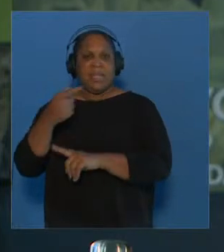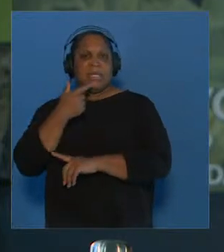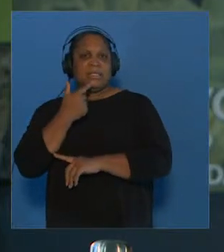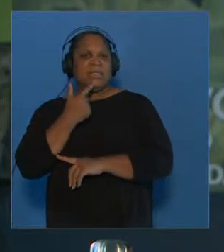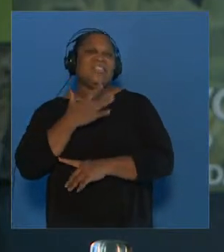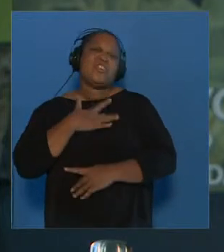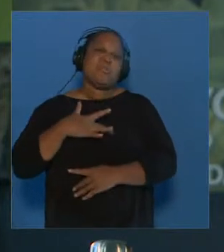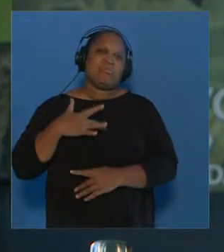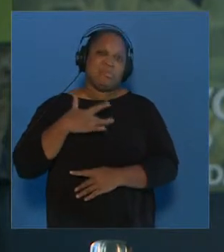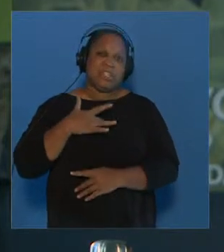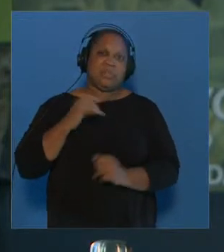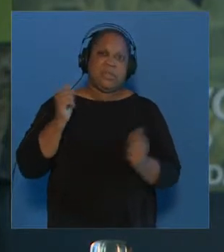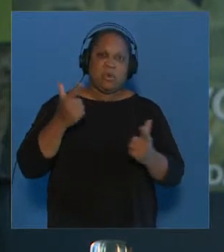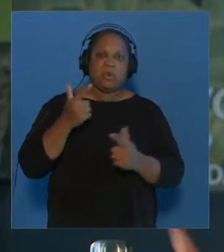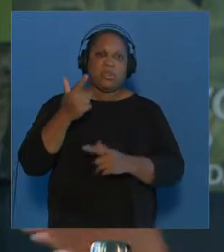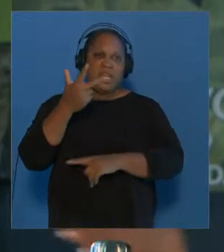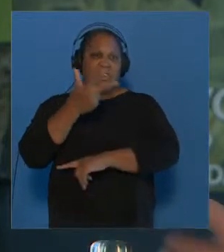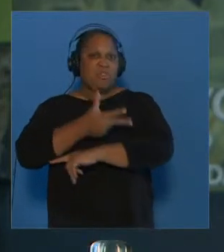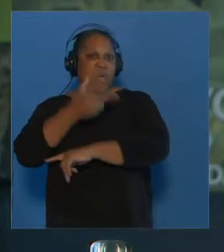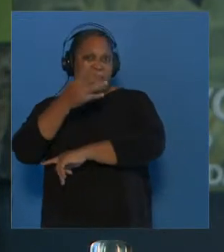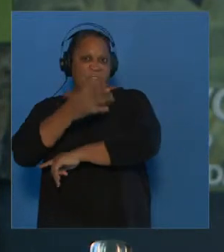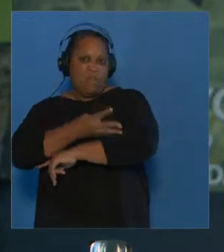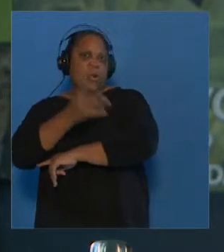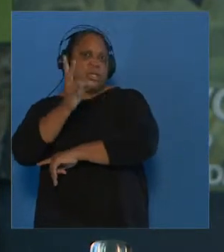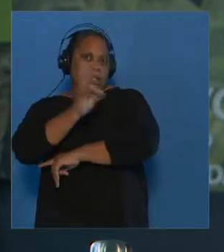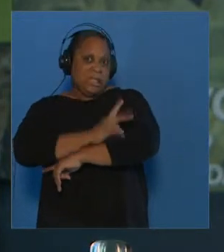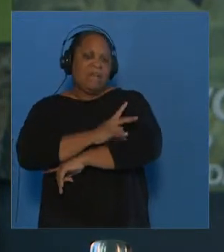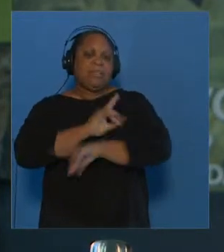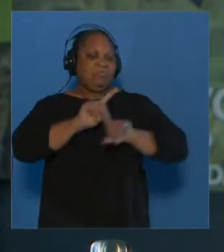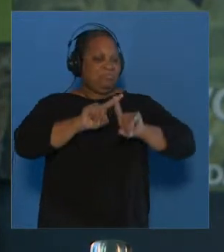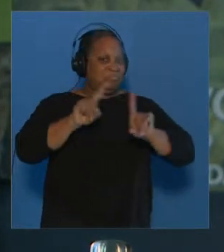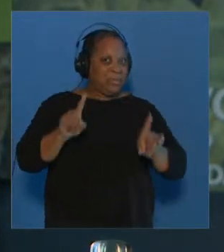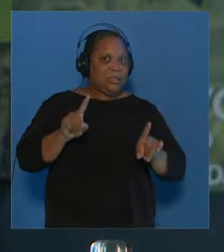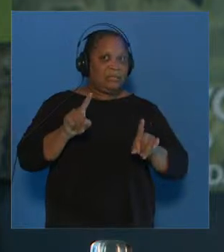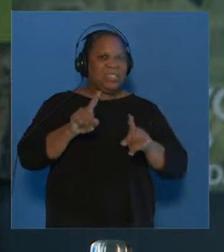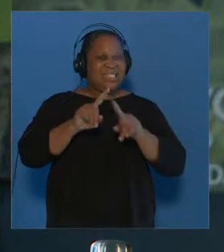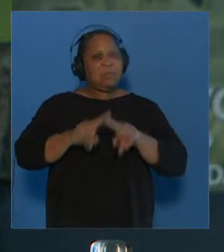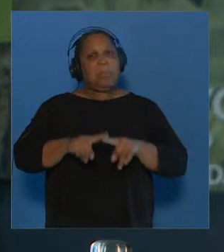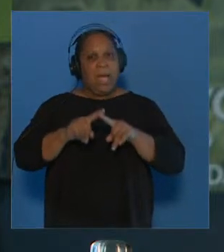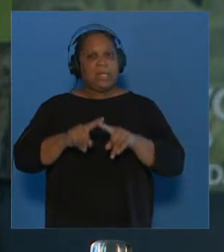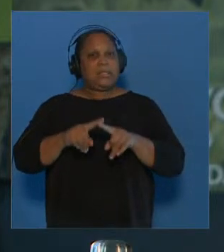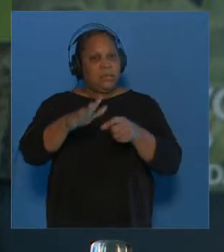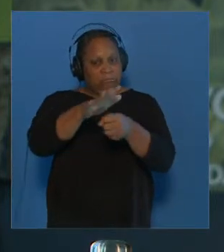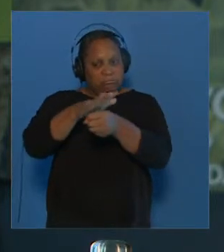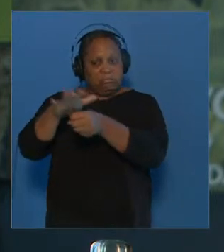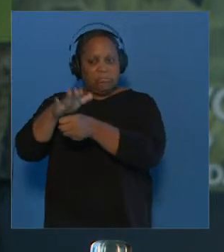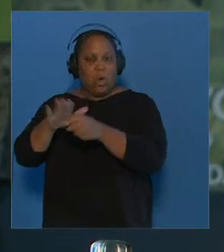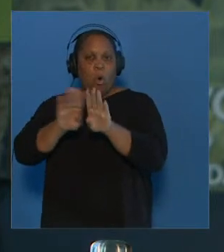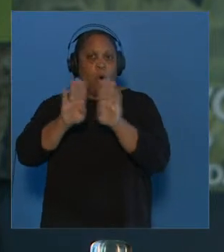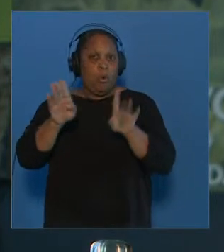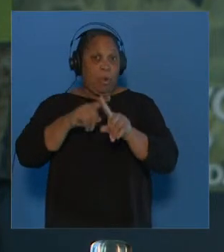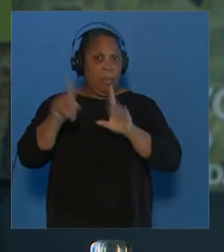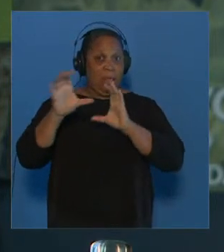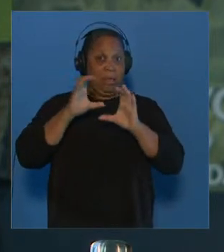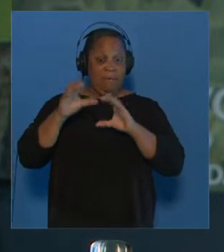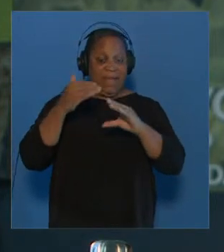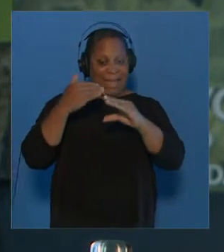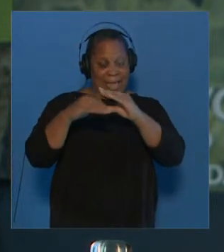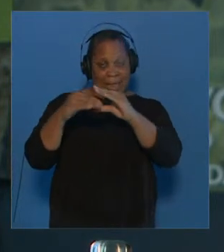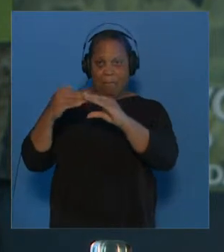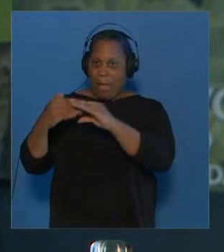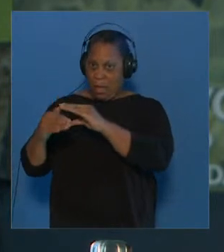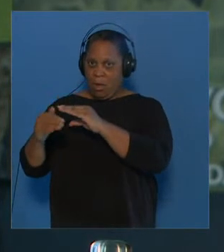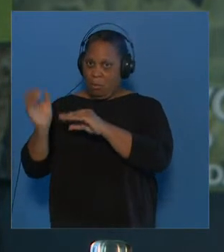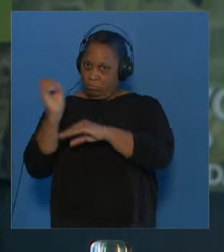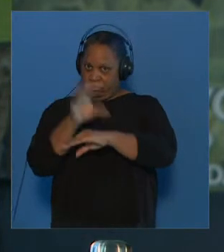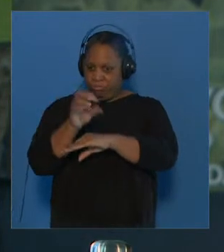appreciate everyone's day 3, 4, and 7 is different. So it depends on what facilities are open, but that information is communicated via email